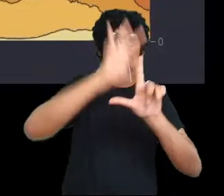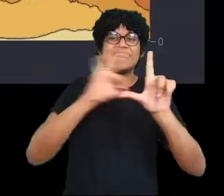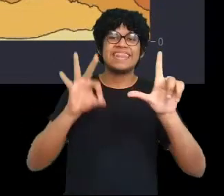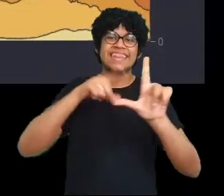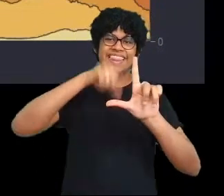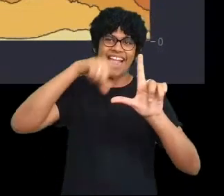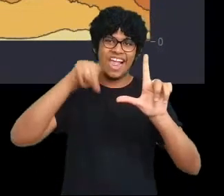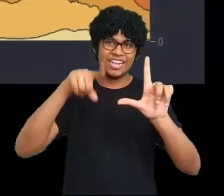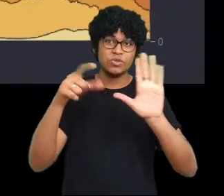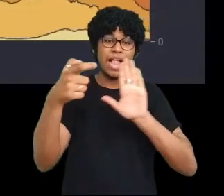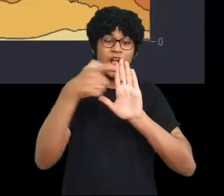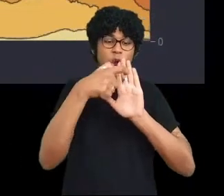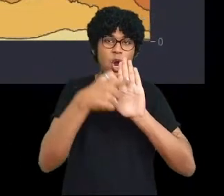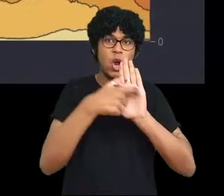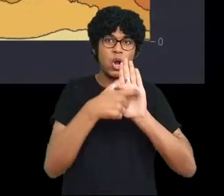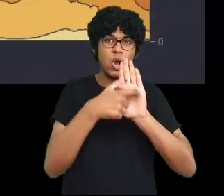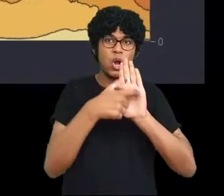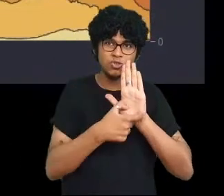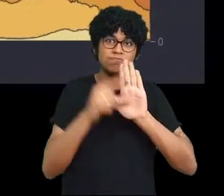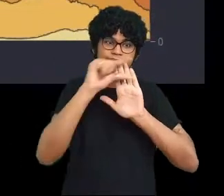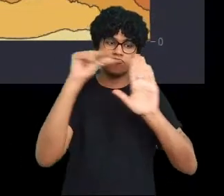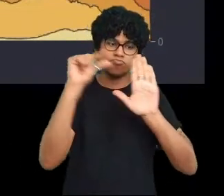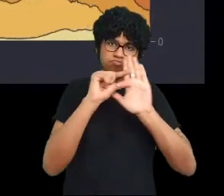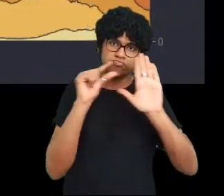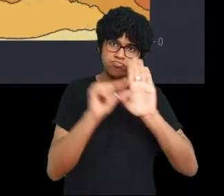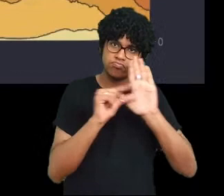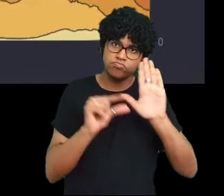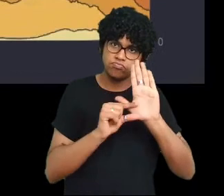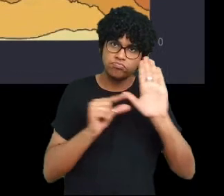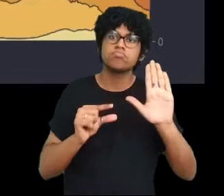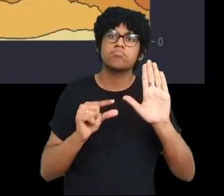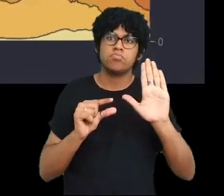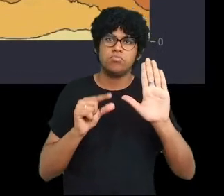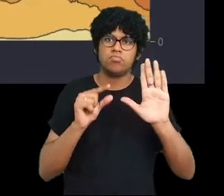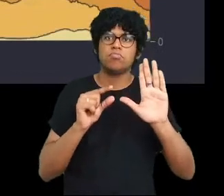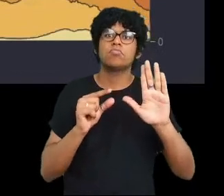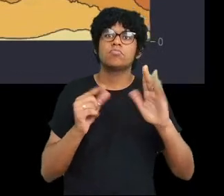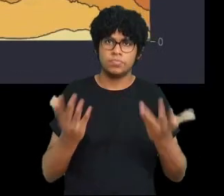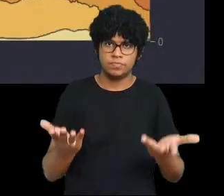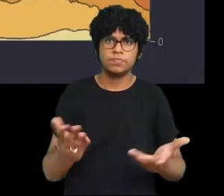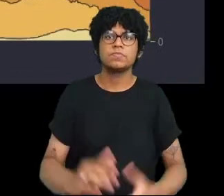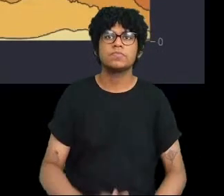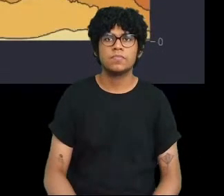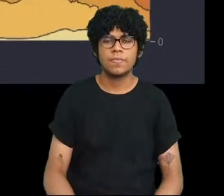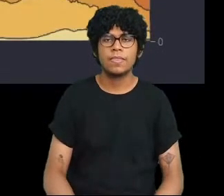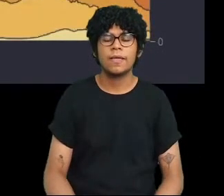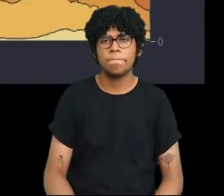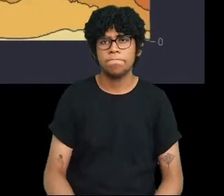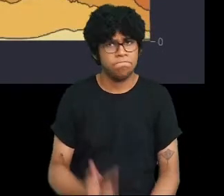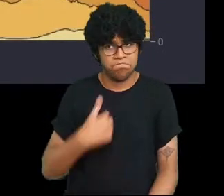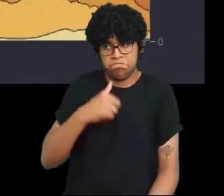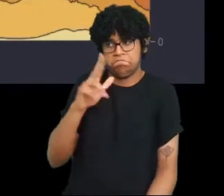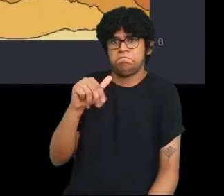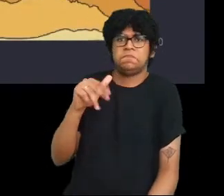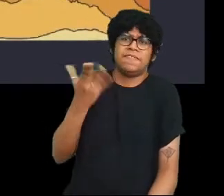kind of power, I never thought of it in that detail before the pandemic.